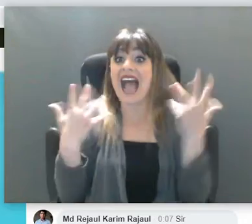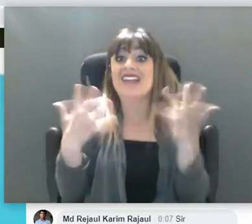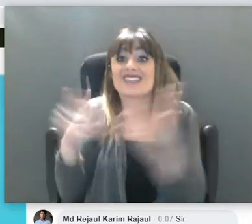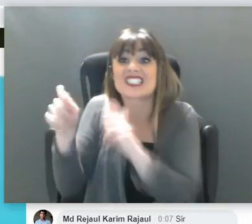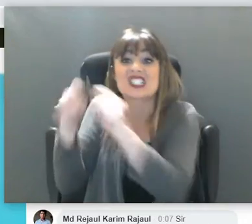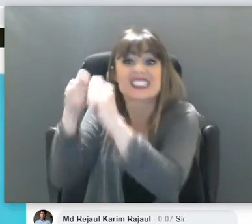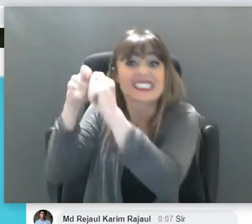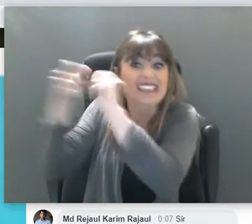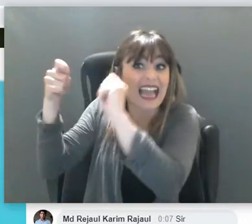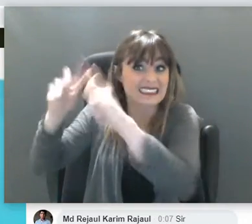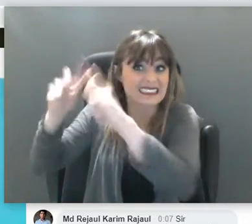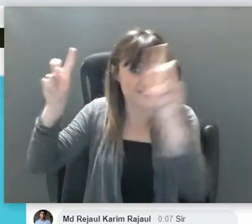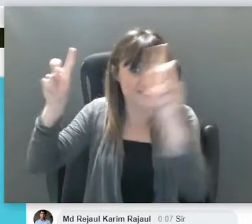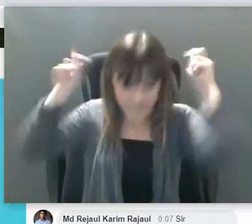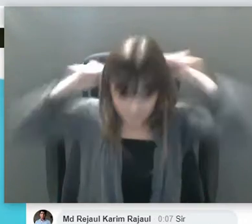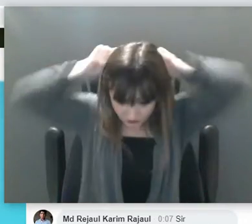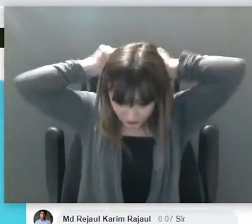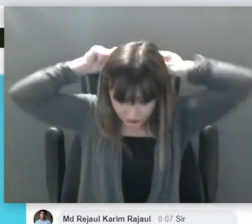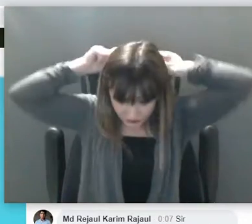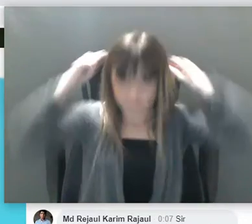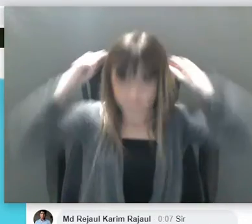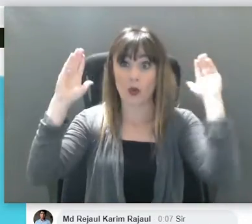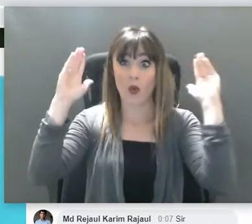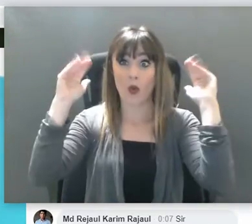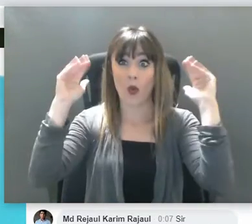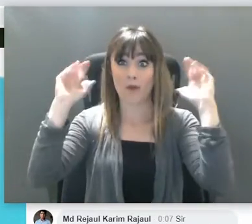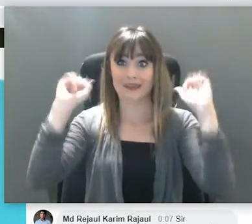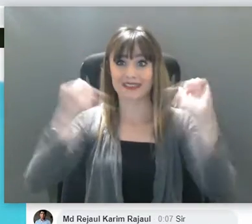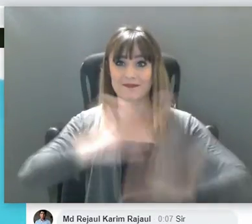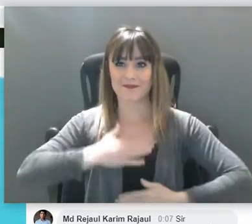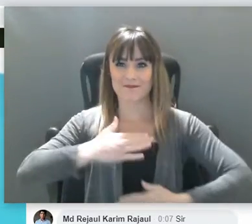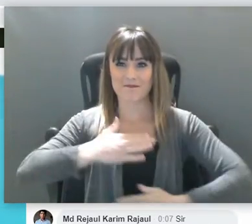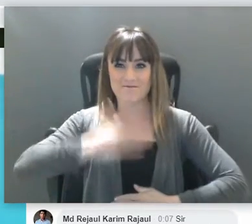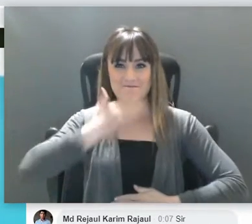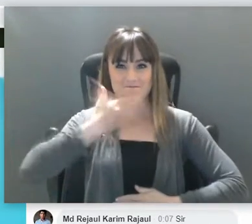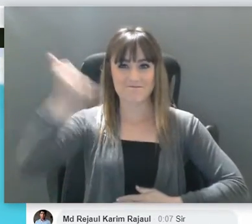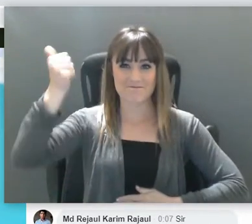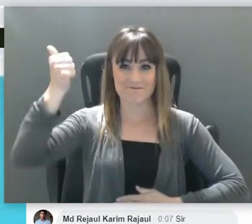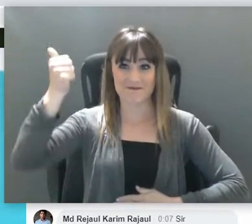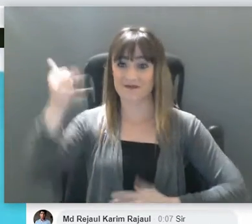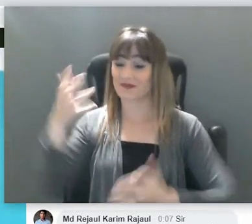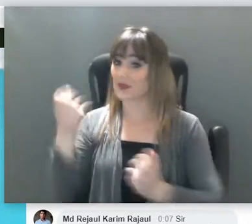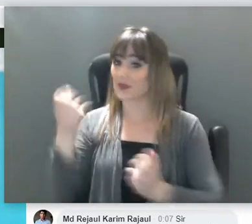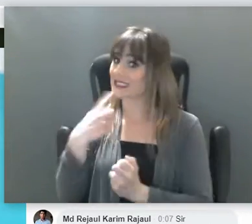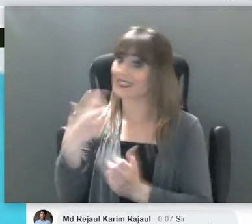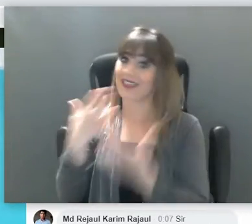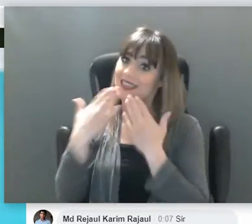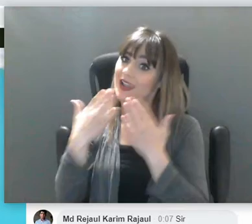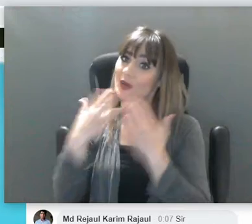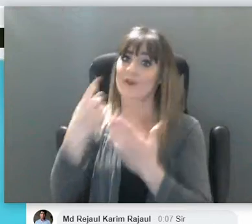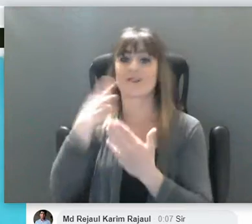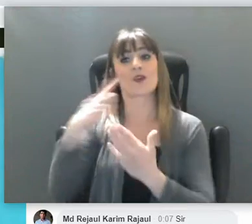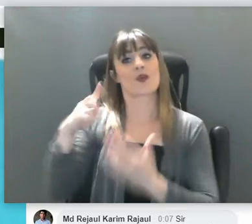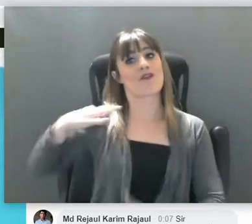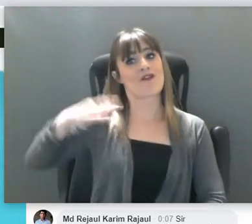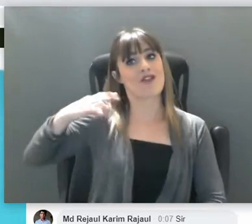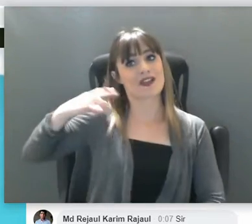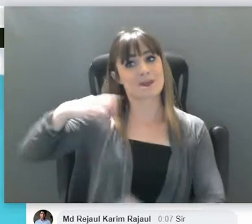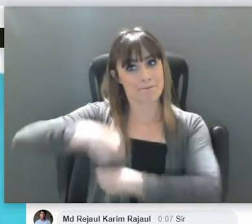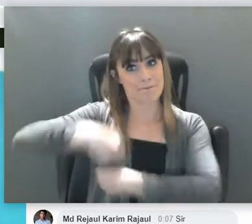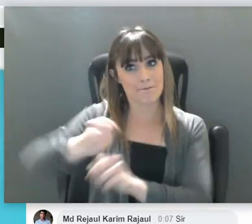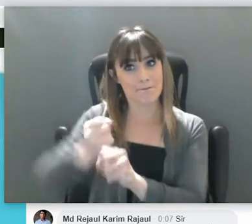hoping means I can breathe better. We need to thank our amazing volunteers who've been fast and furious making these masks to keep our